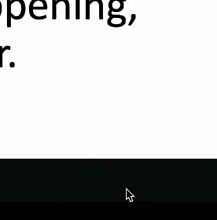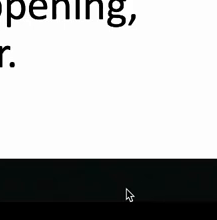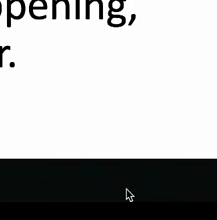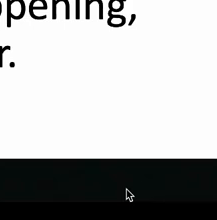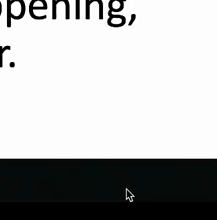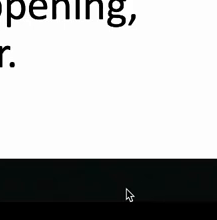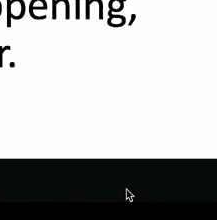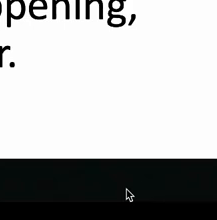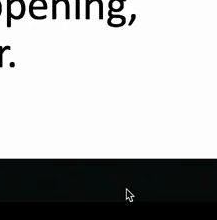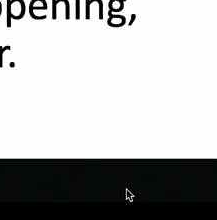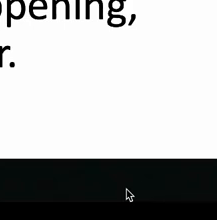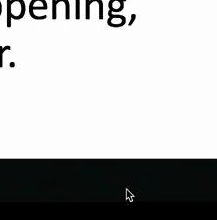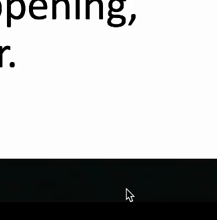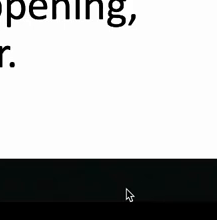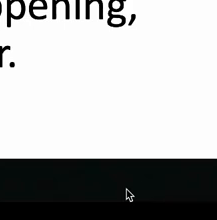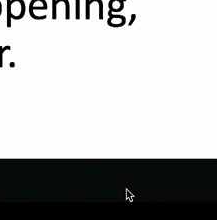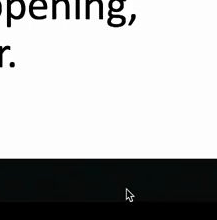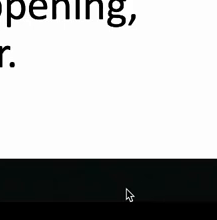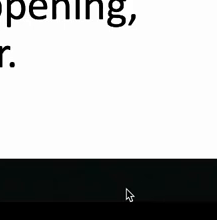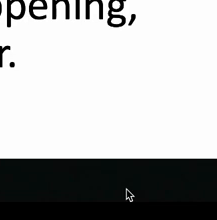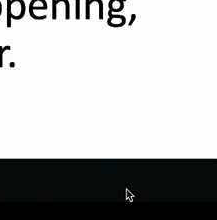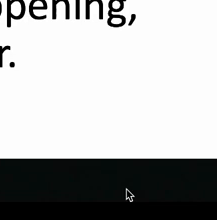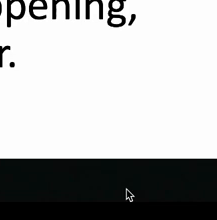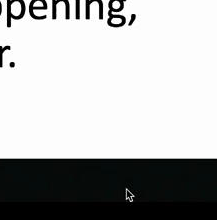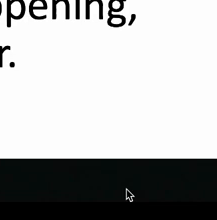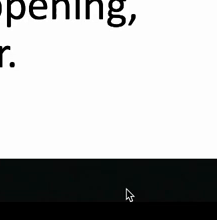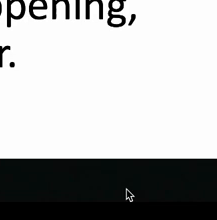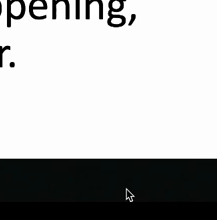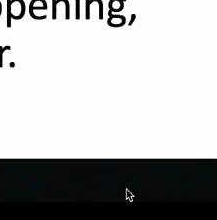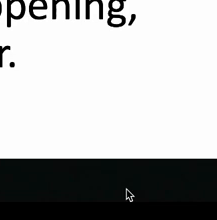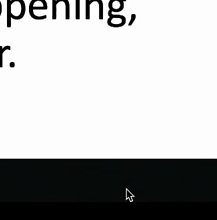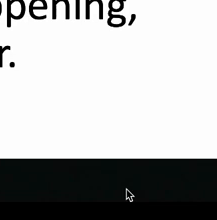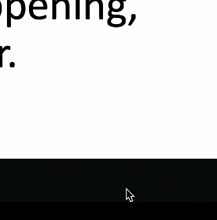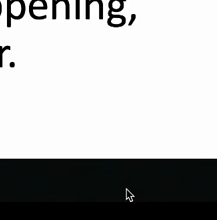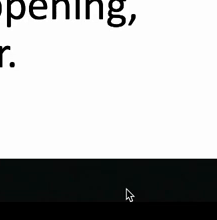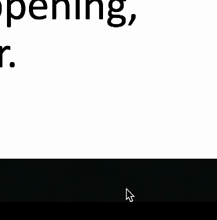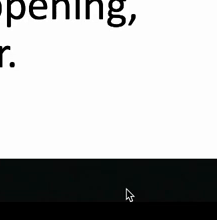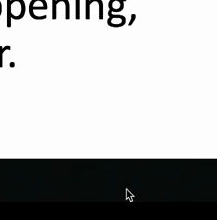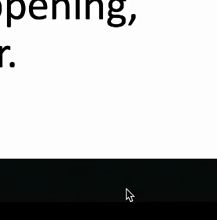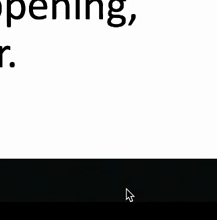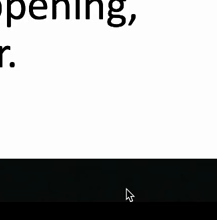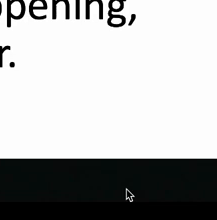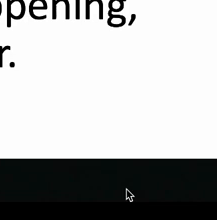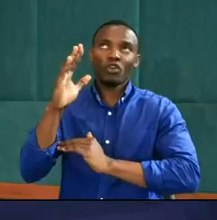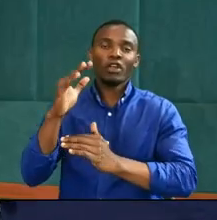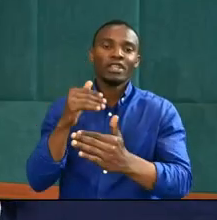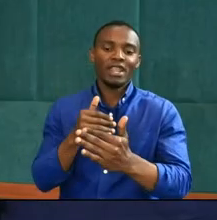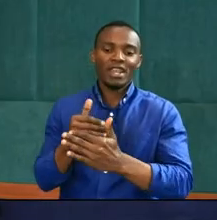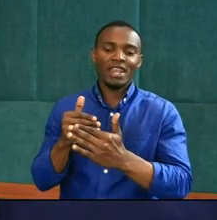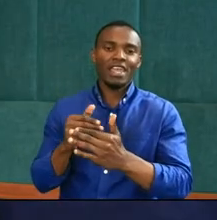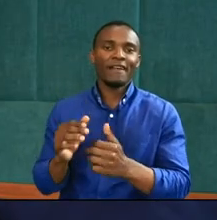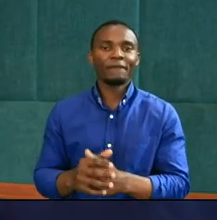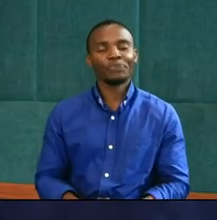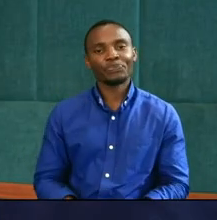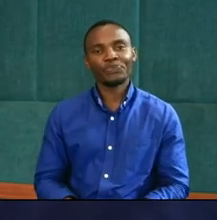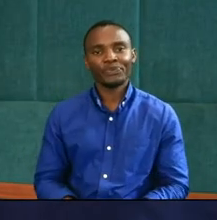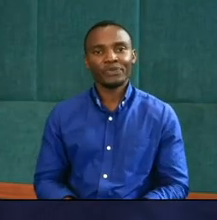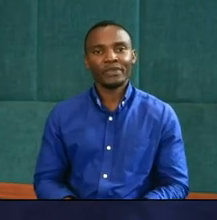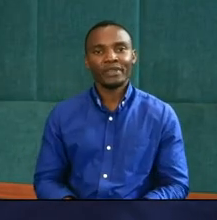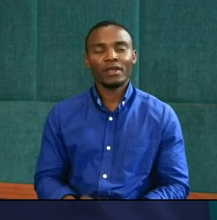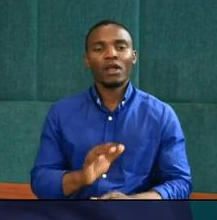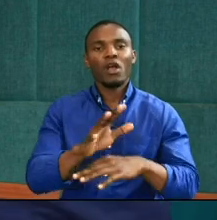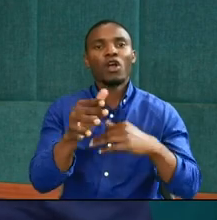these things happening, know that the kingdom of God is near. And I'm about to tell you, all